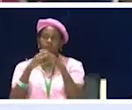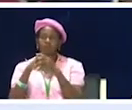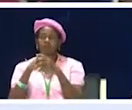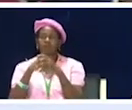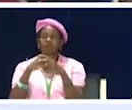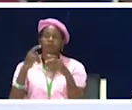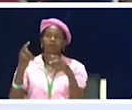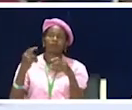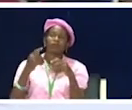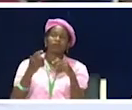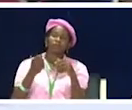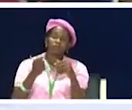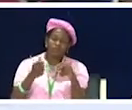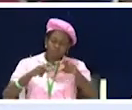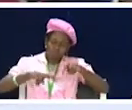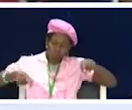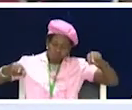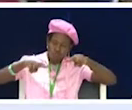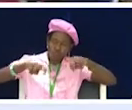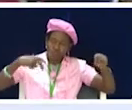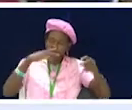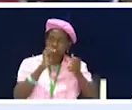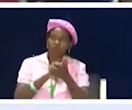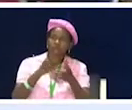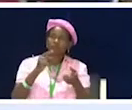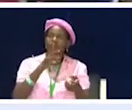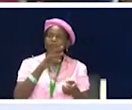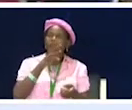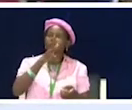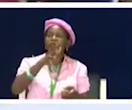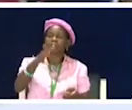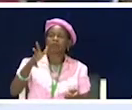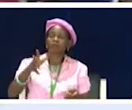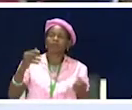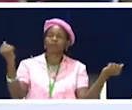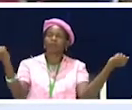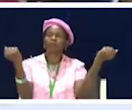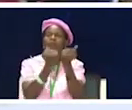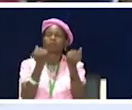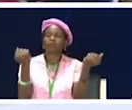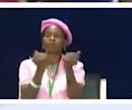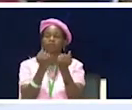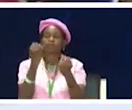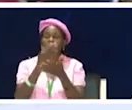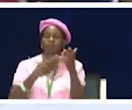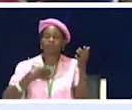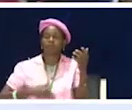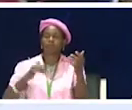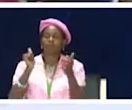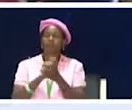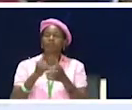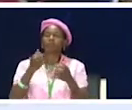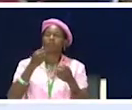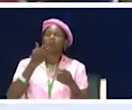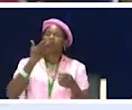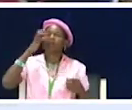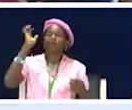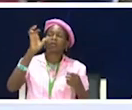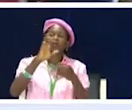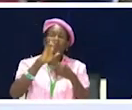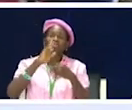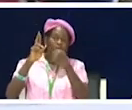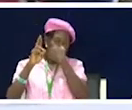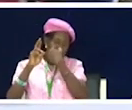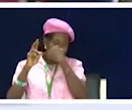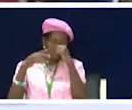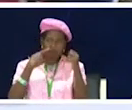A little digging, and we discover that the grandmother fought with somebody who pronounced a curse on her and said